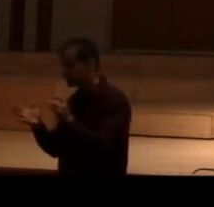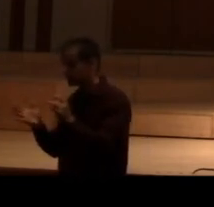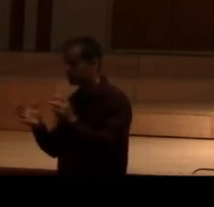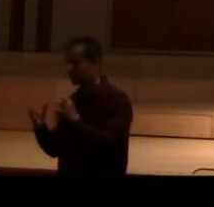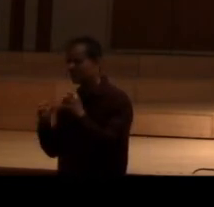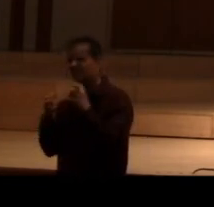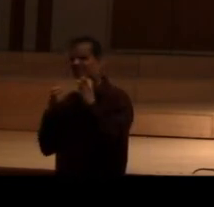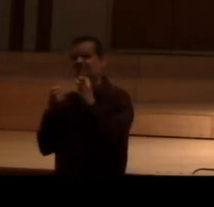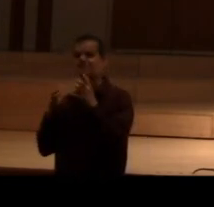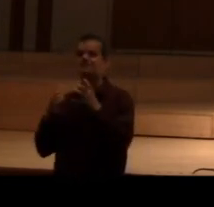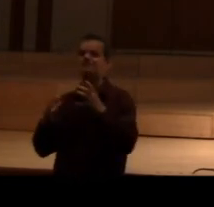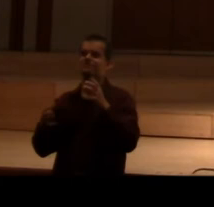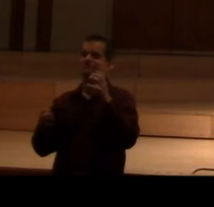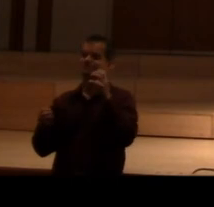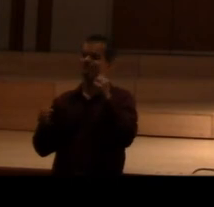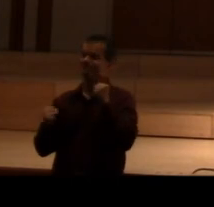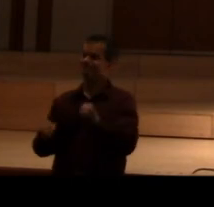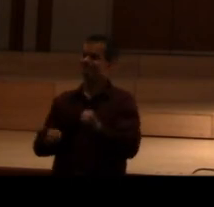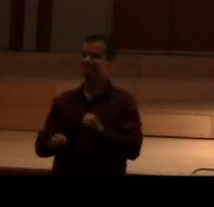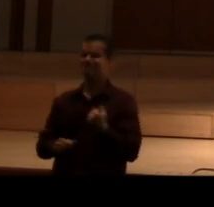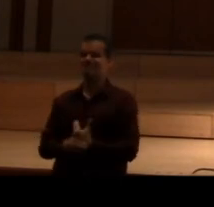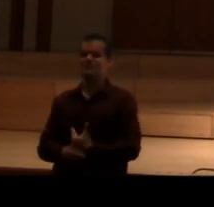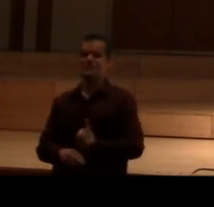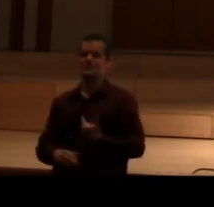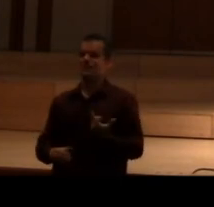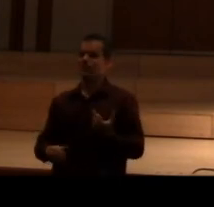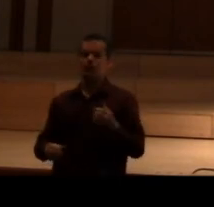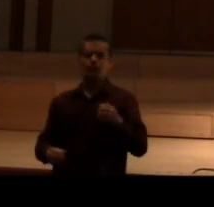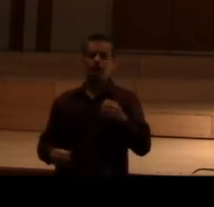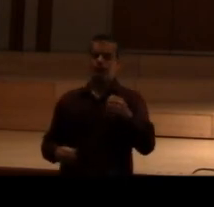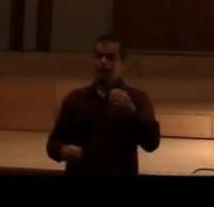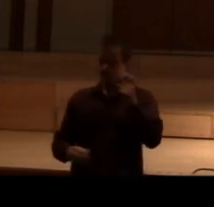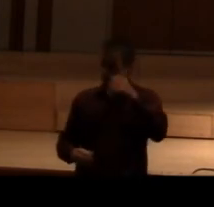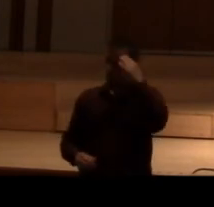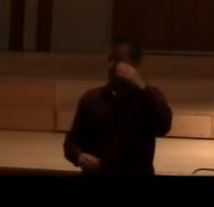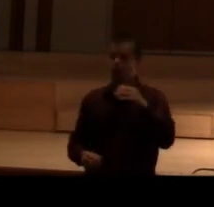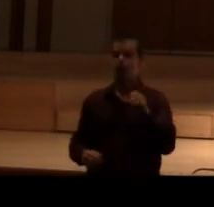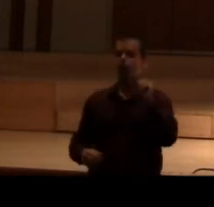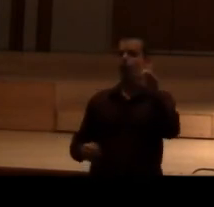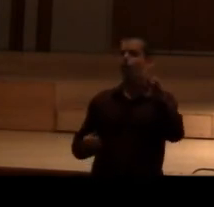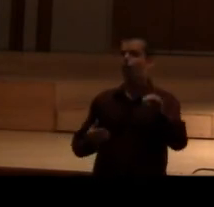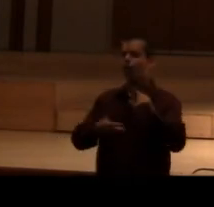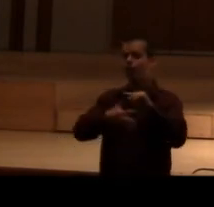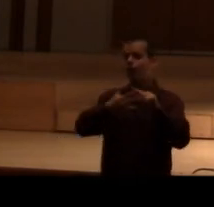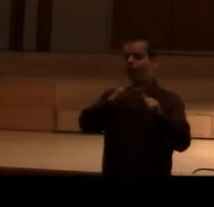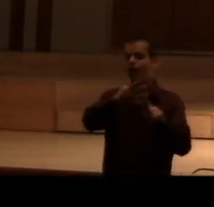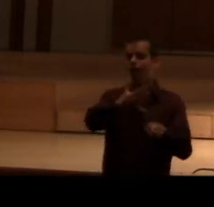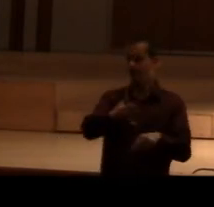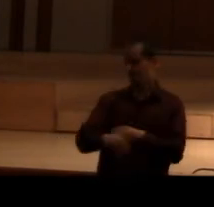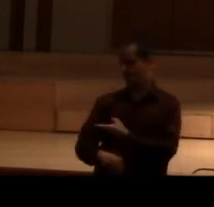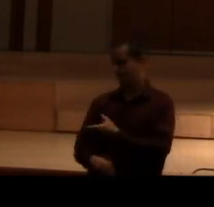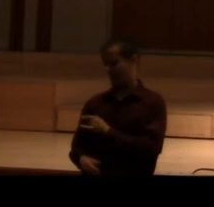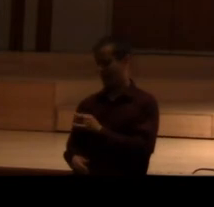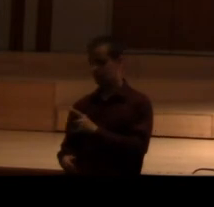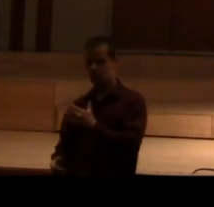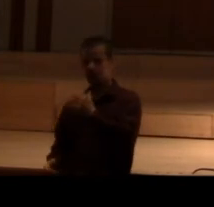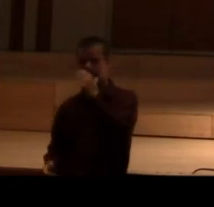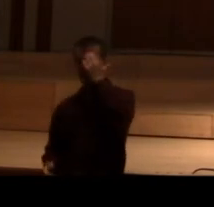my teeth that I hadn't known it. I could rattle off simile, metaphor, apostrophe, onomatopoeia, but darn you,